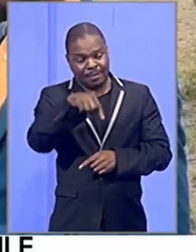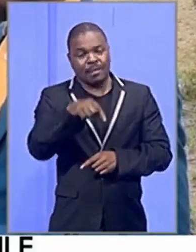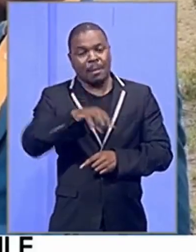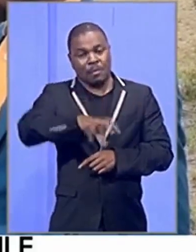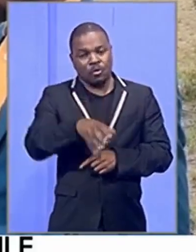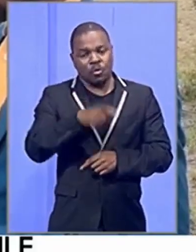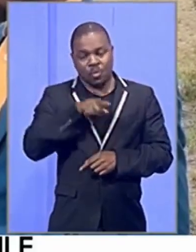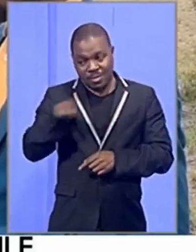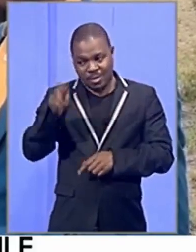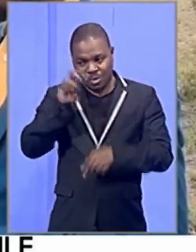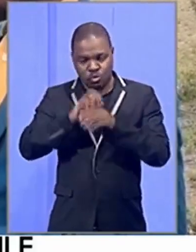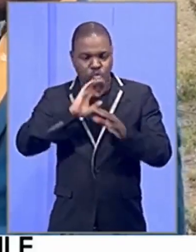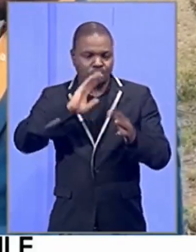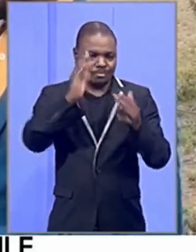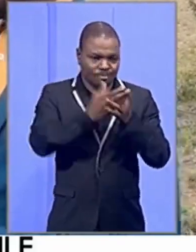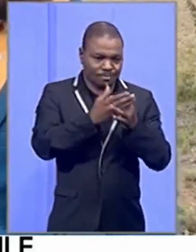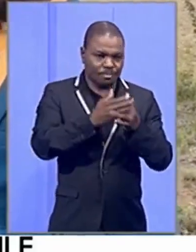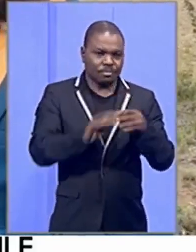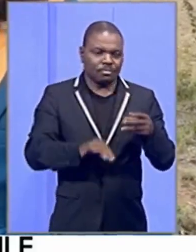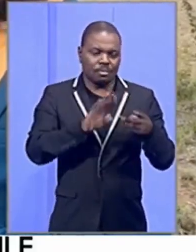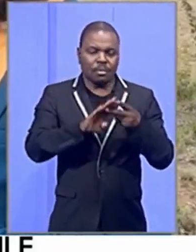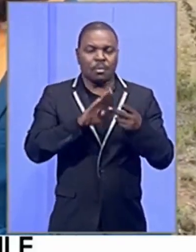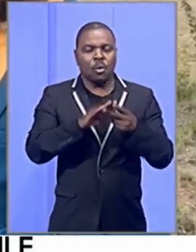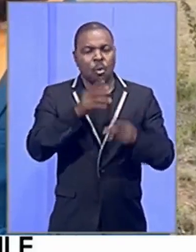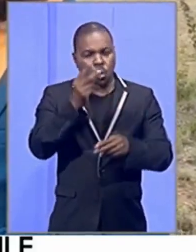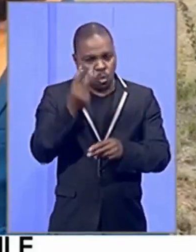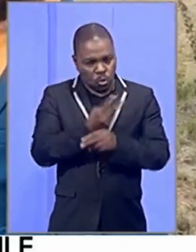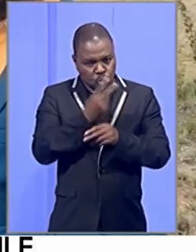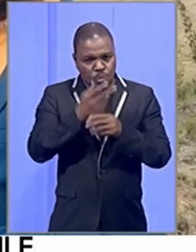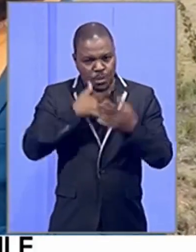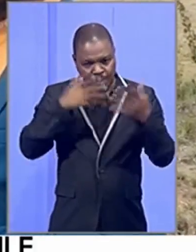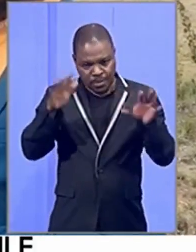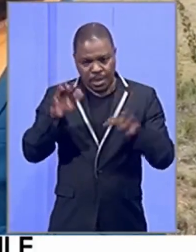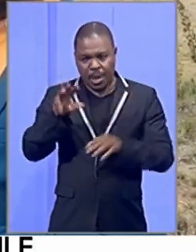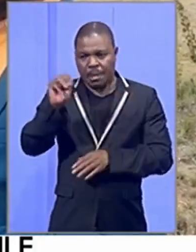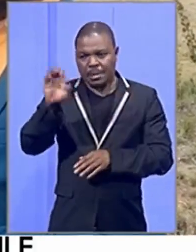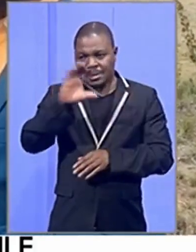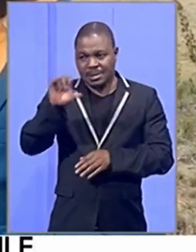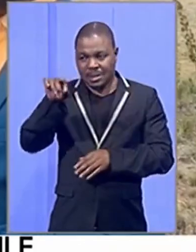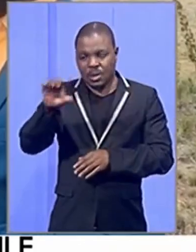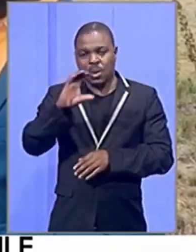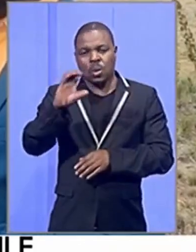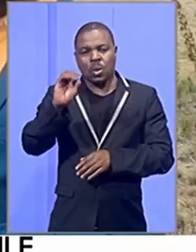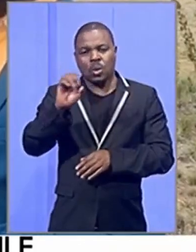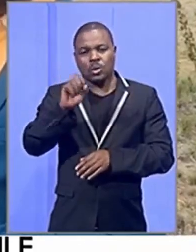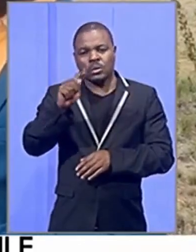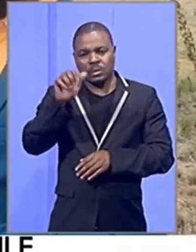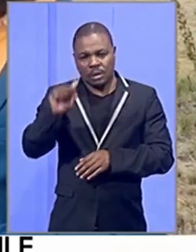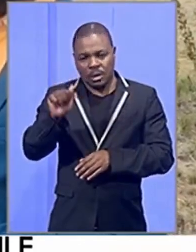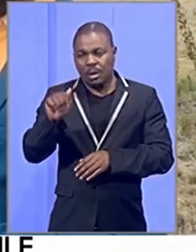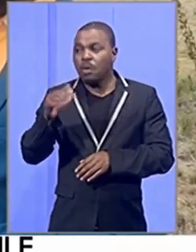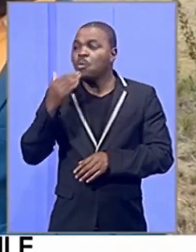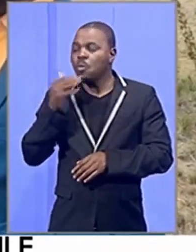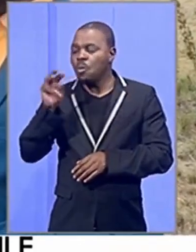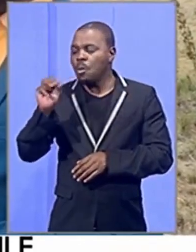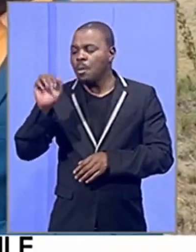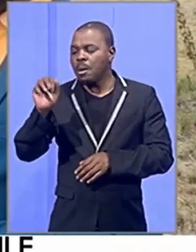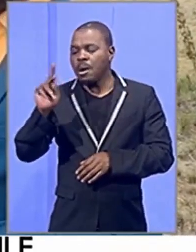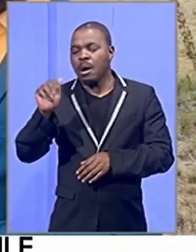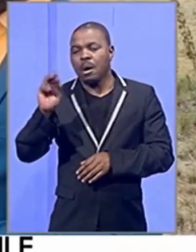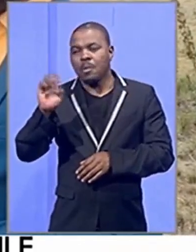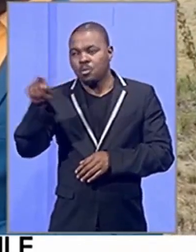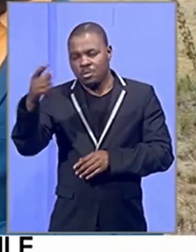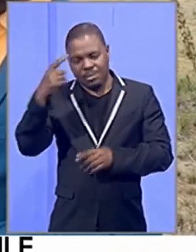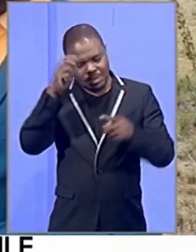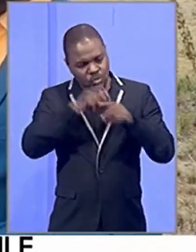that they can intervene. And further, we have also approached the office of the MEC of Coxstar Makamo in the province for him to intervene,